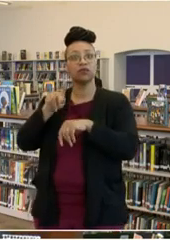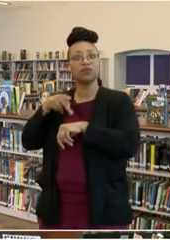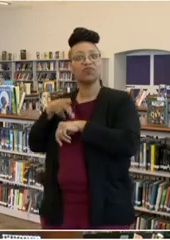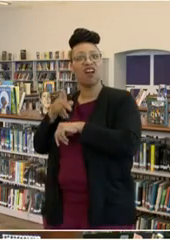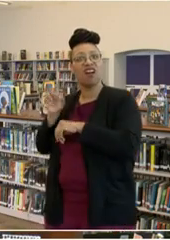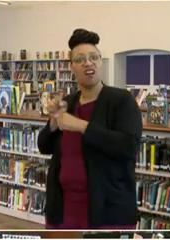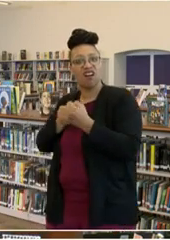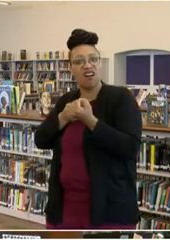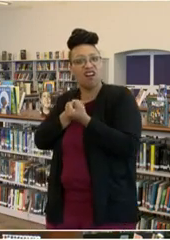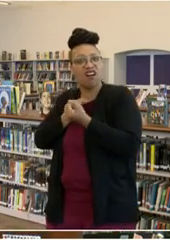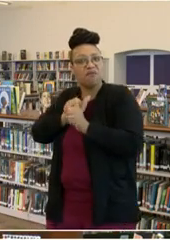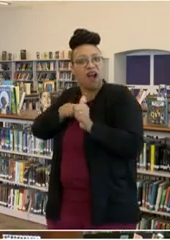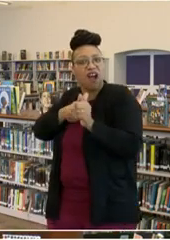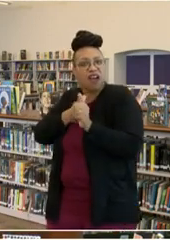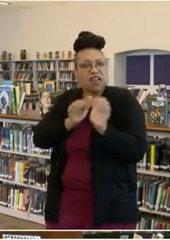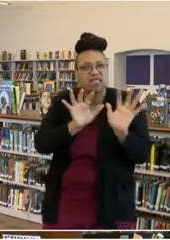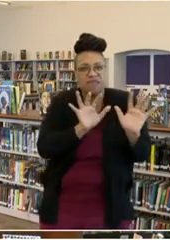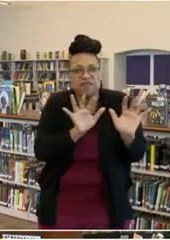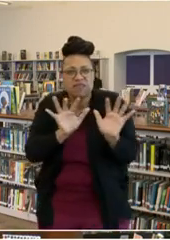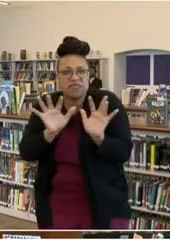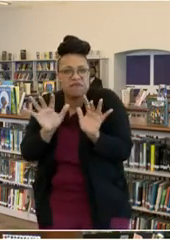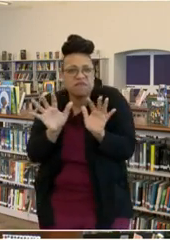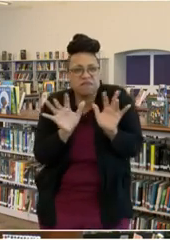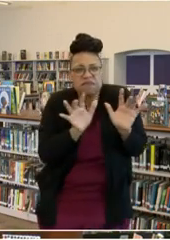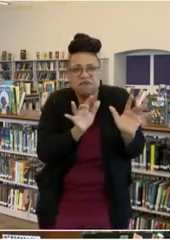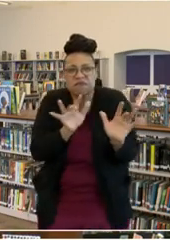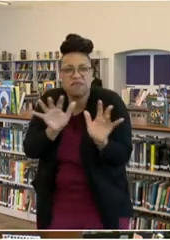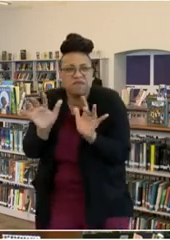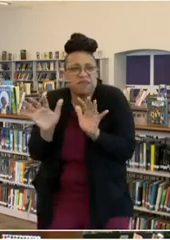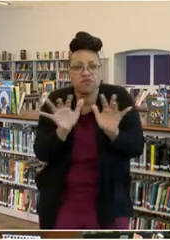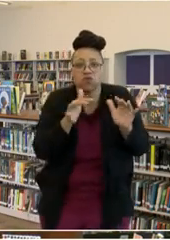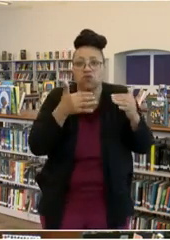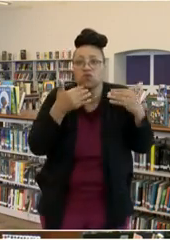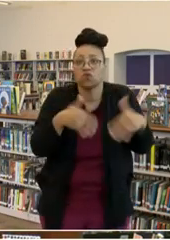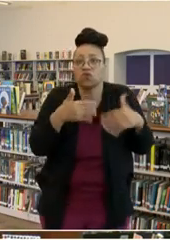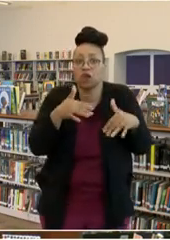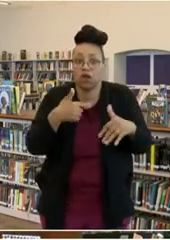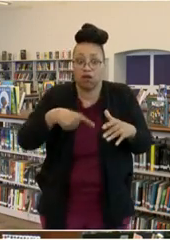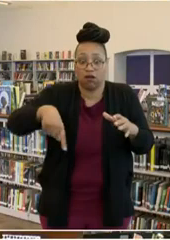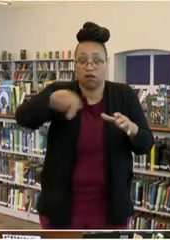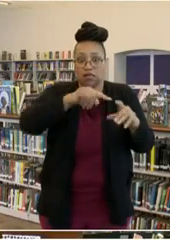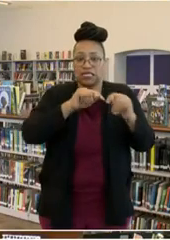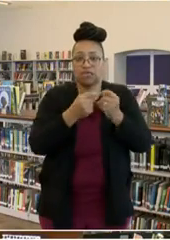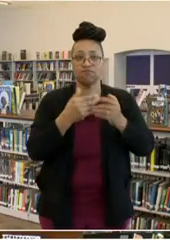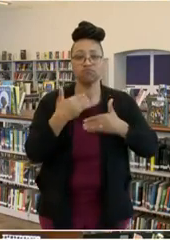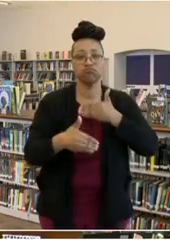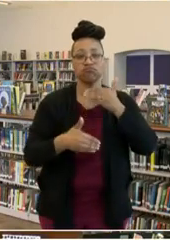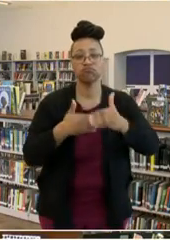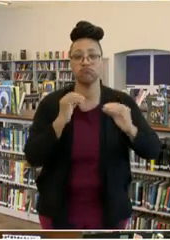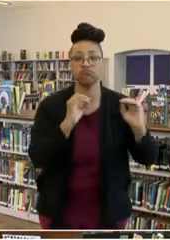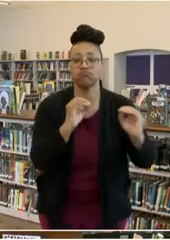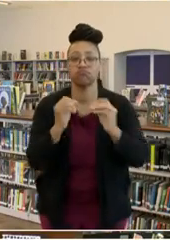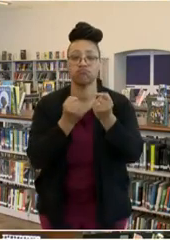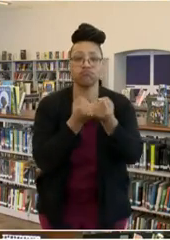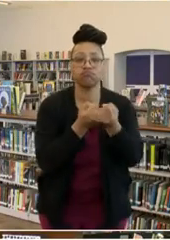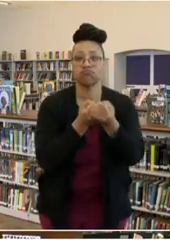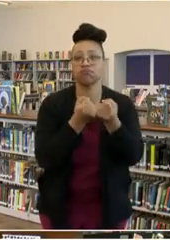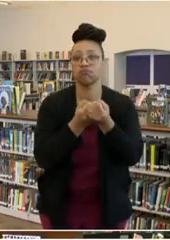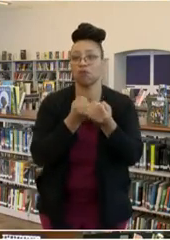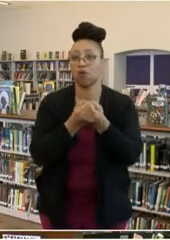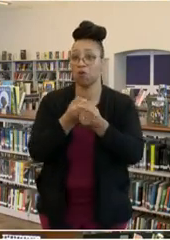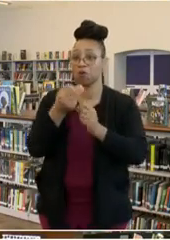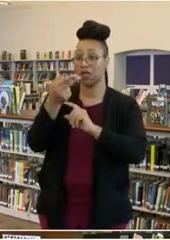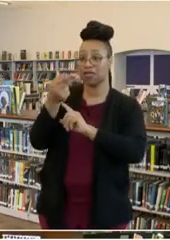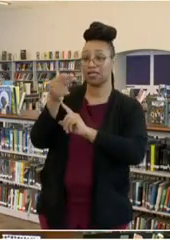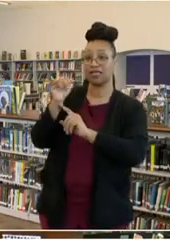Cardozo team. And also we have high impact tutoring coordinators in our facilities. And so you gave a